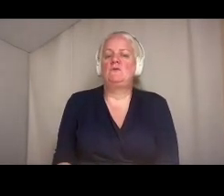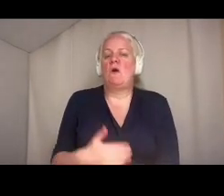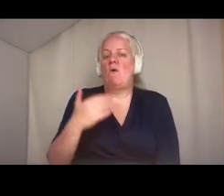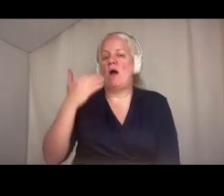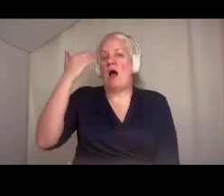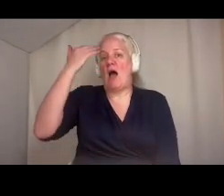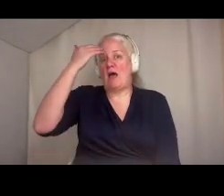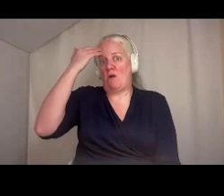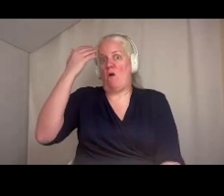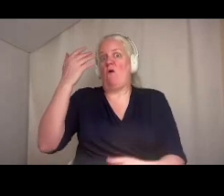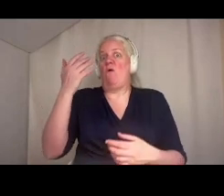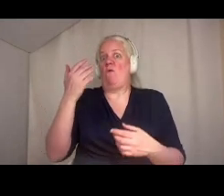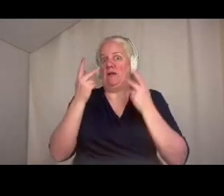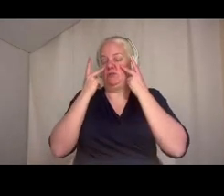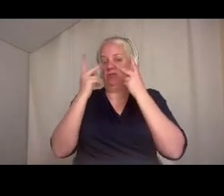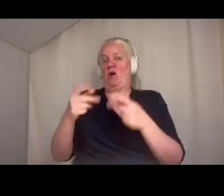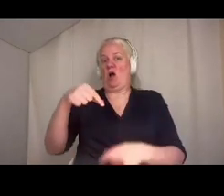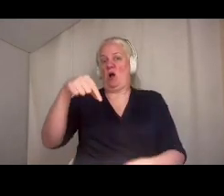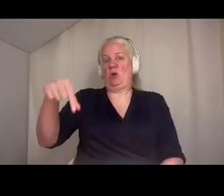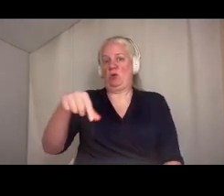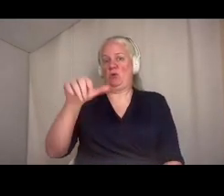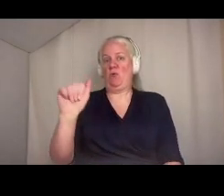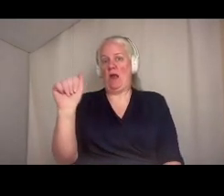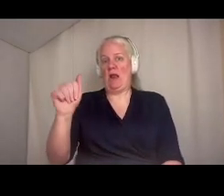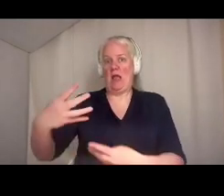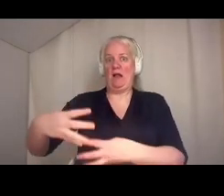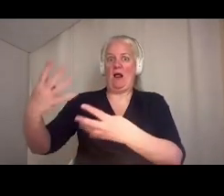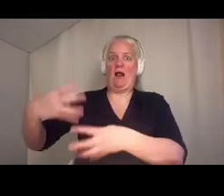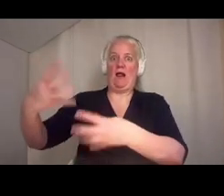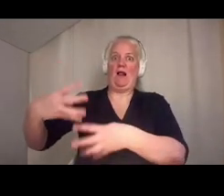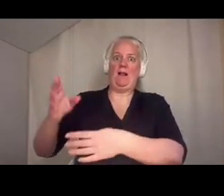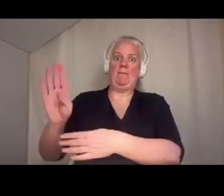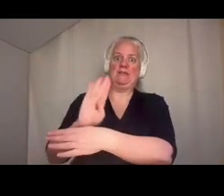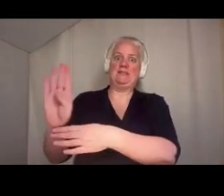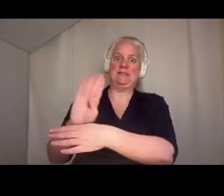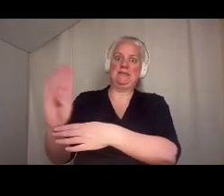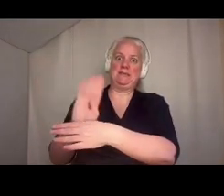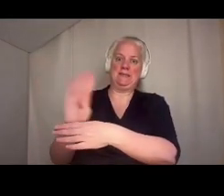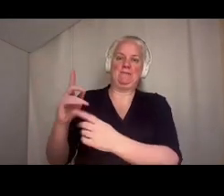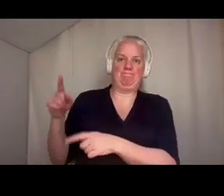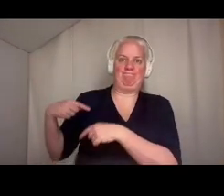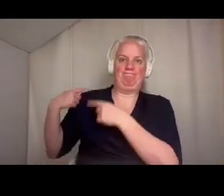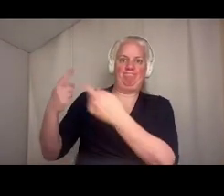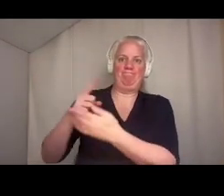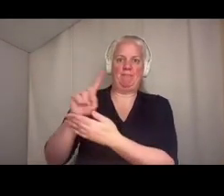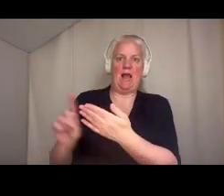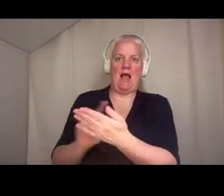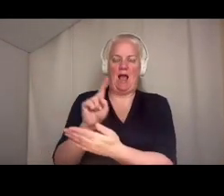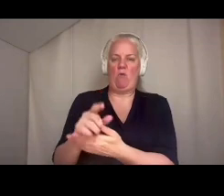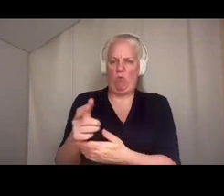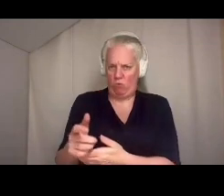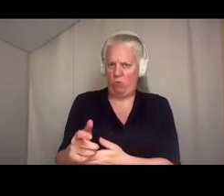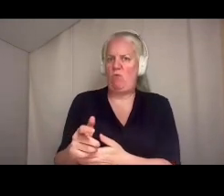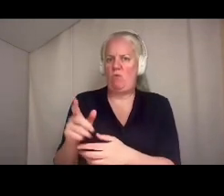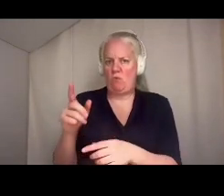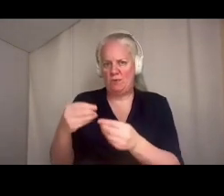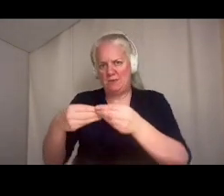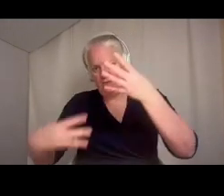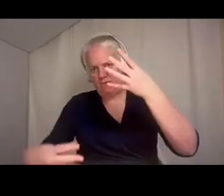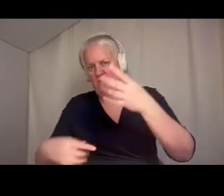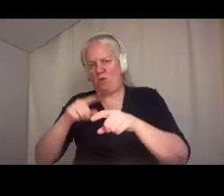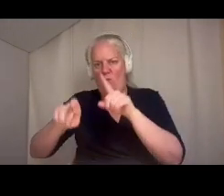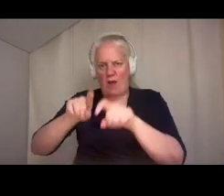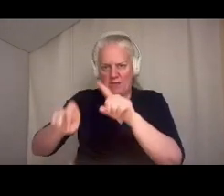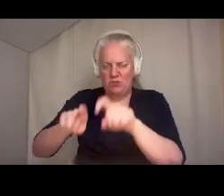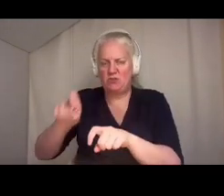the Q&A box has been quite busy. You guys have submitted lots of different questions. We